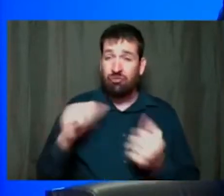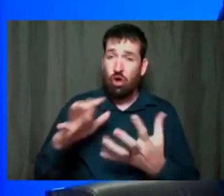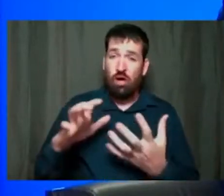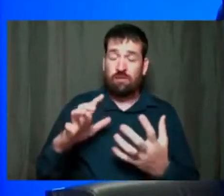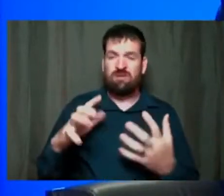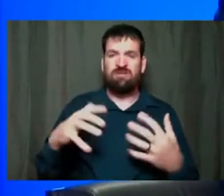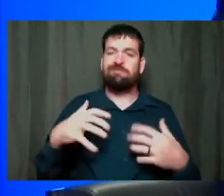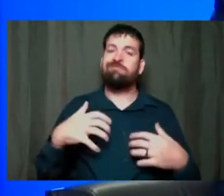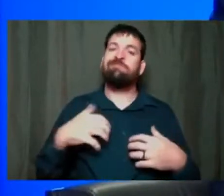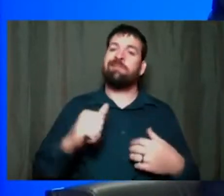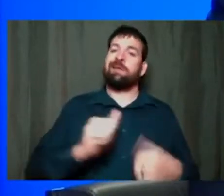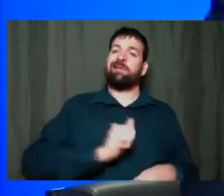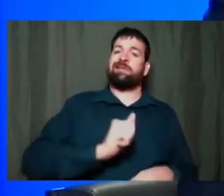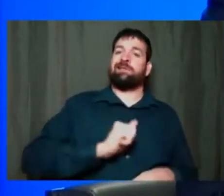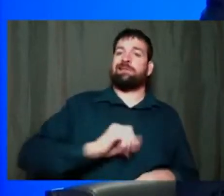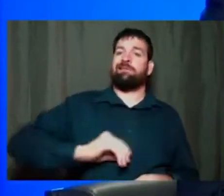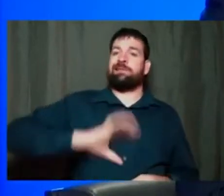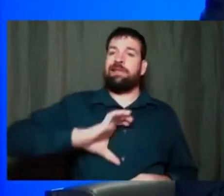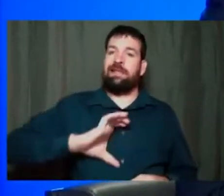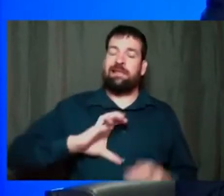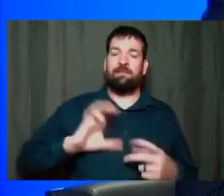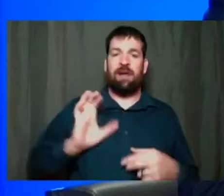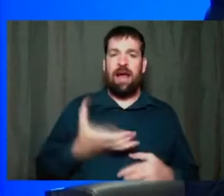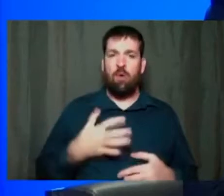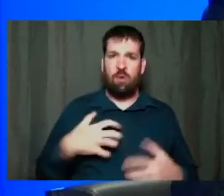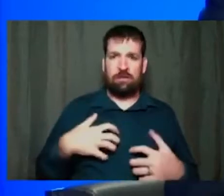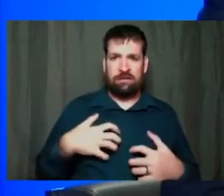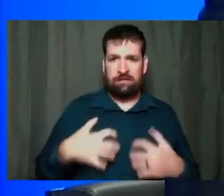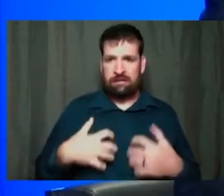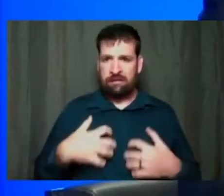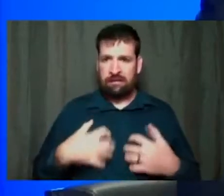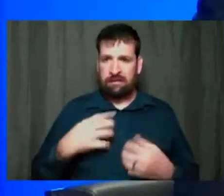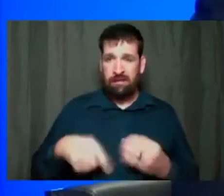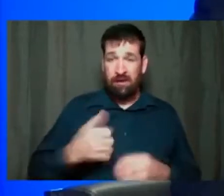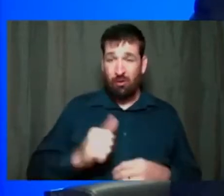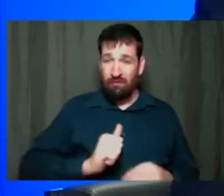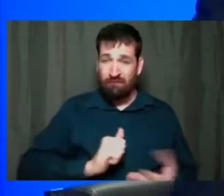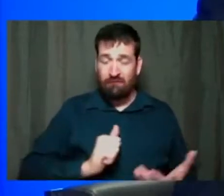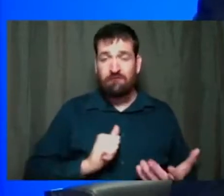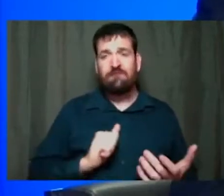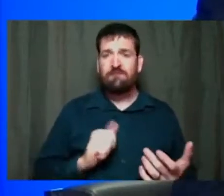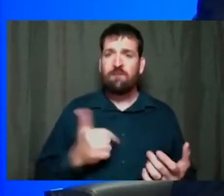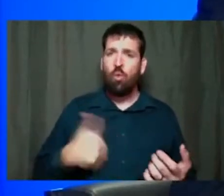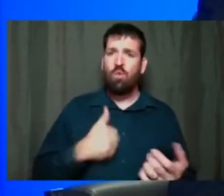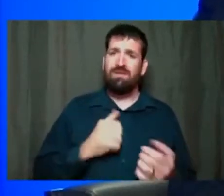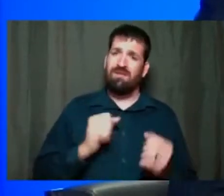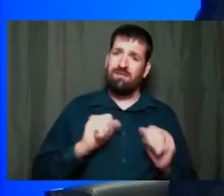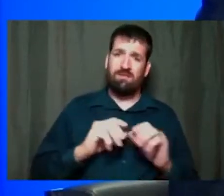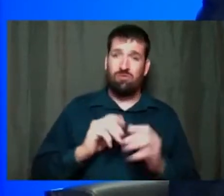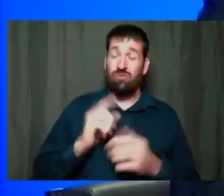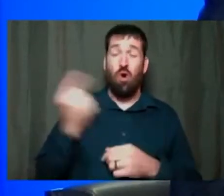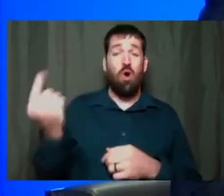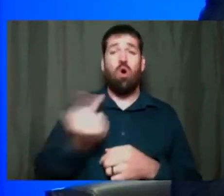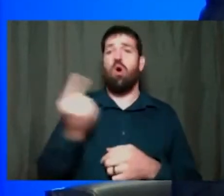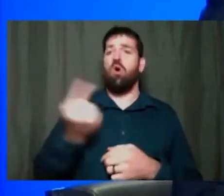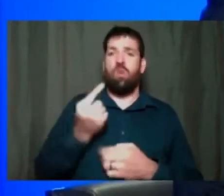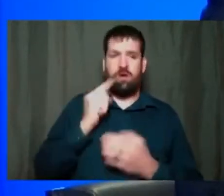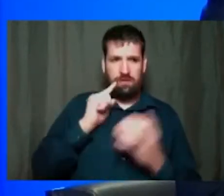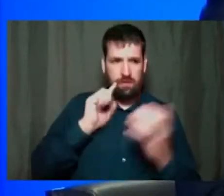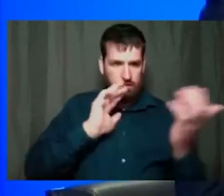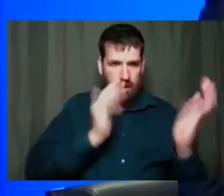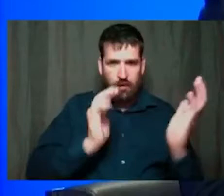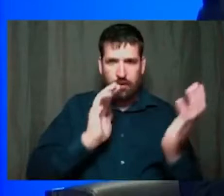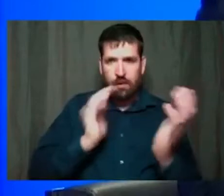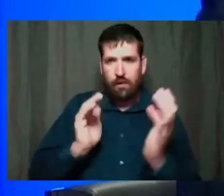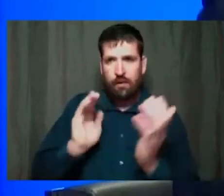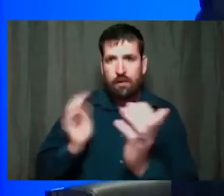the insecurities that we have, because we're just inherently comparing ourselves to whatever we see out there. And when we see all